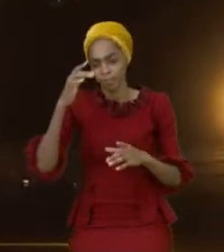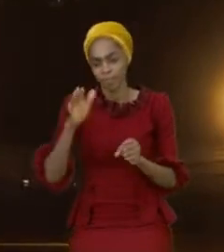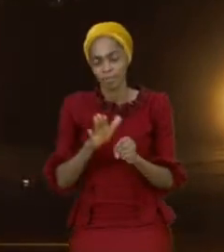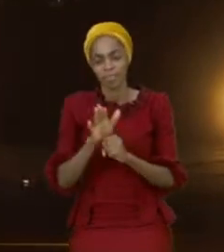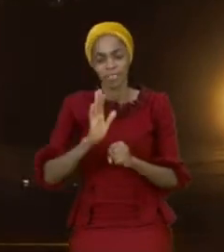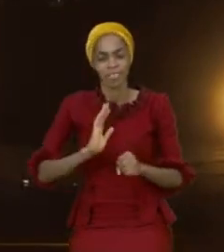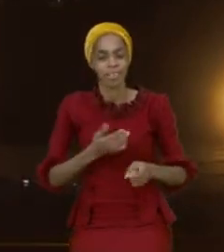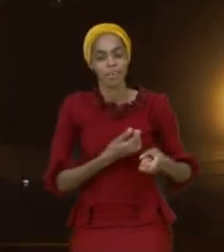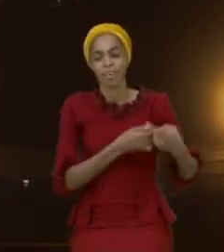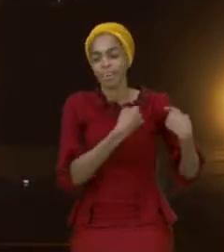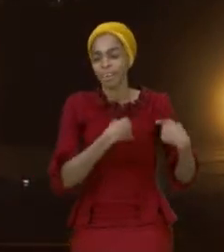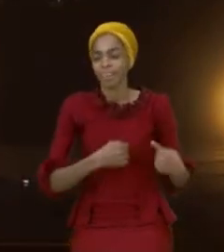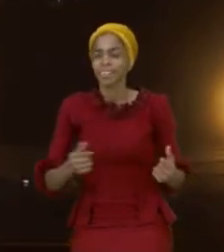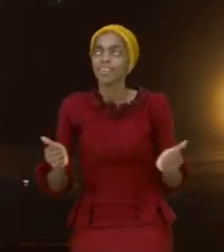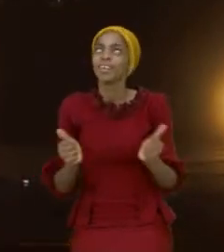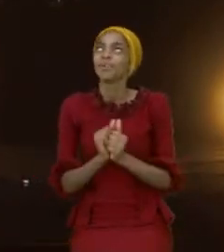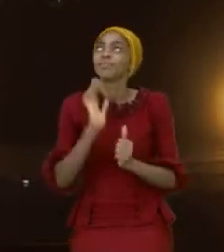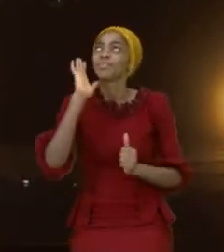our hearts.